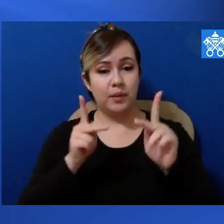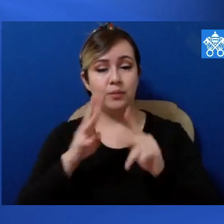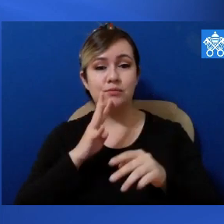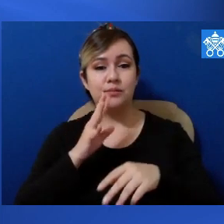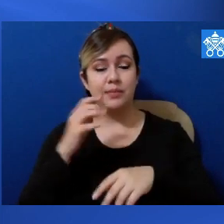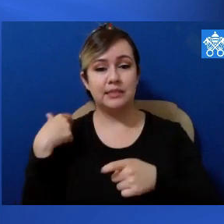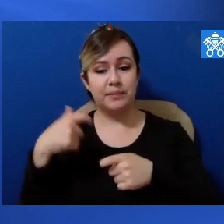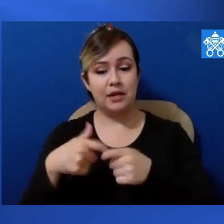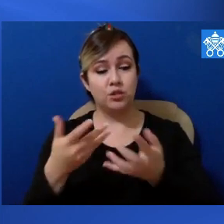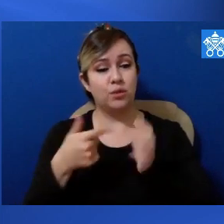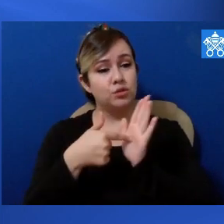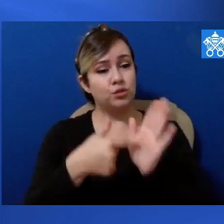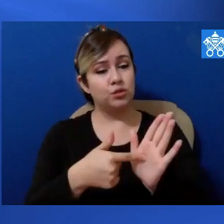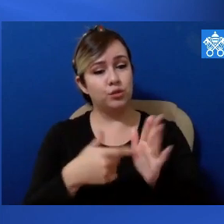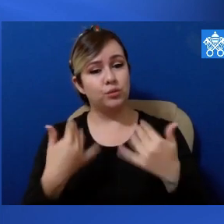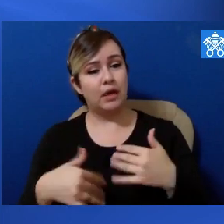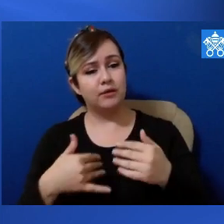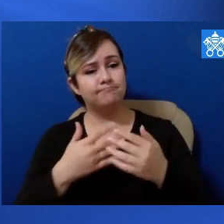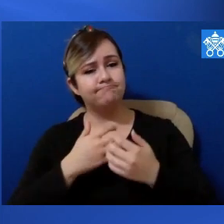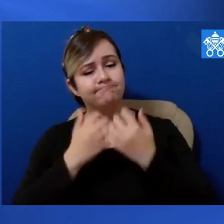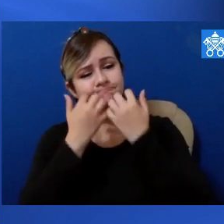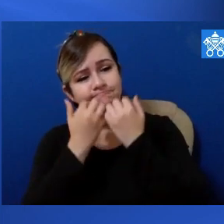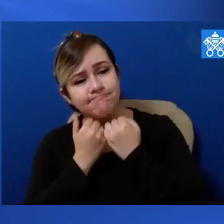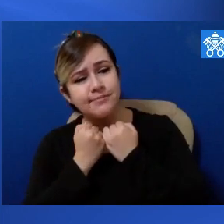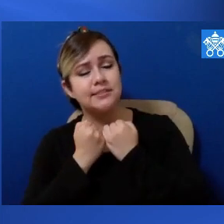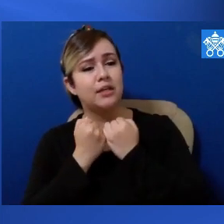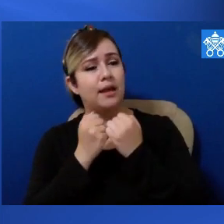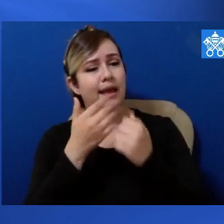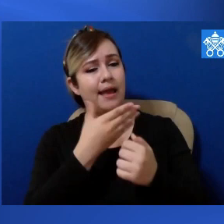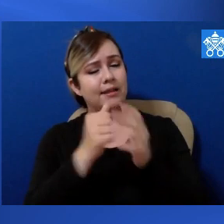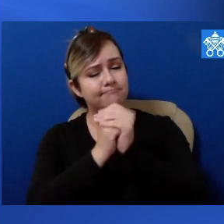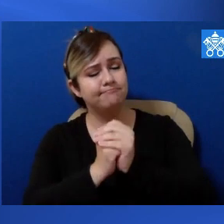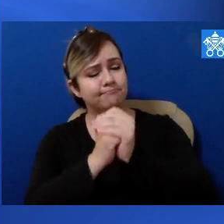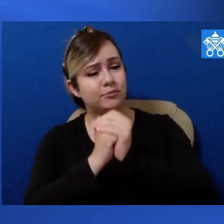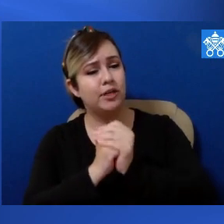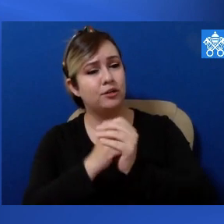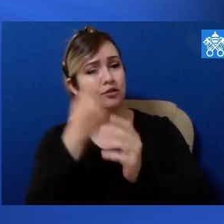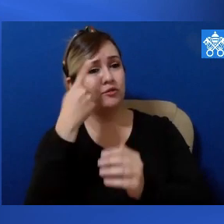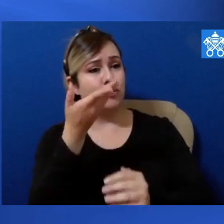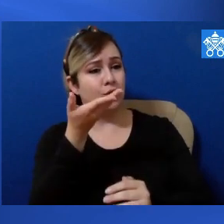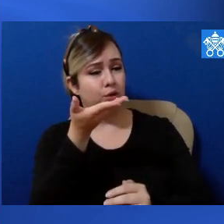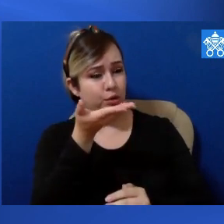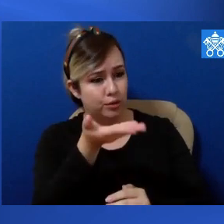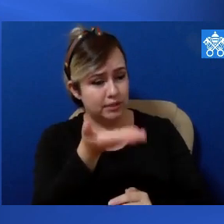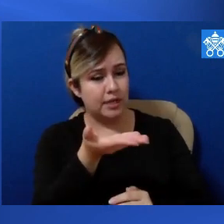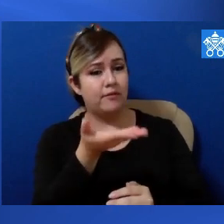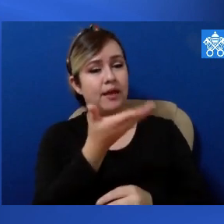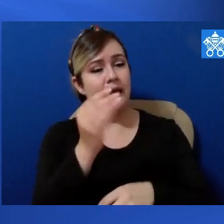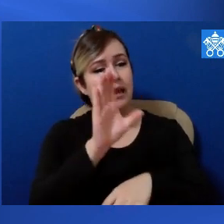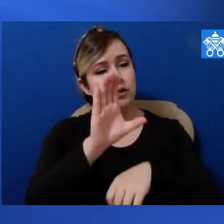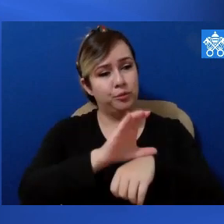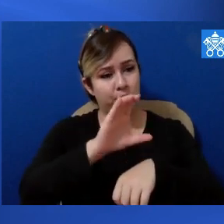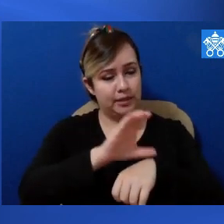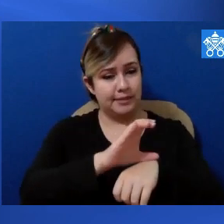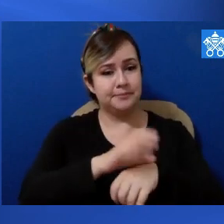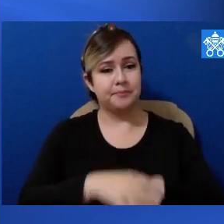cordialmente nuestros sentimientos de filial afecto que acompañamos con fervientes oraciones por sus intenciones como pastor